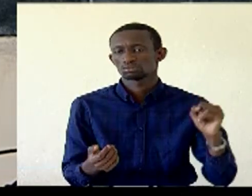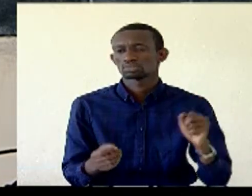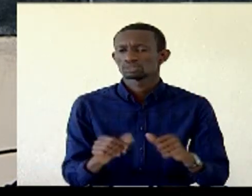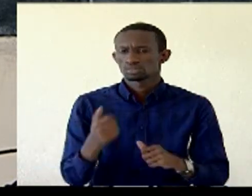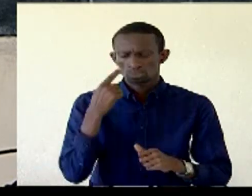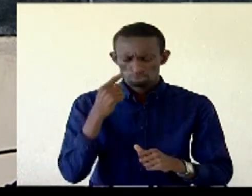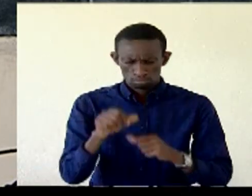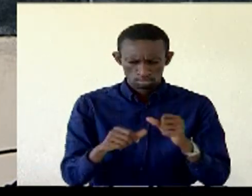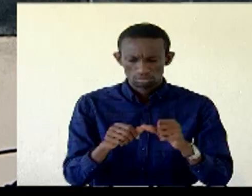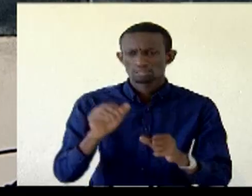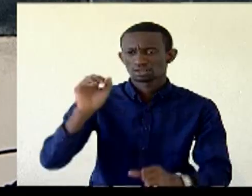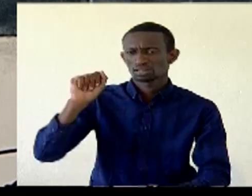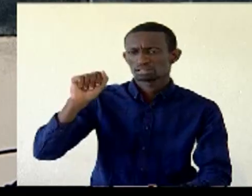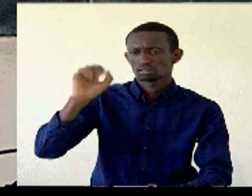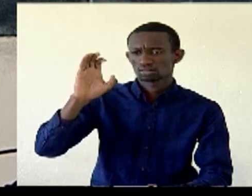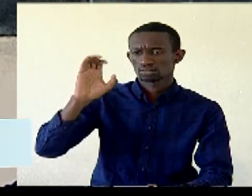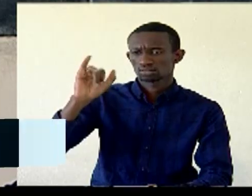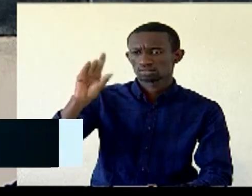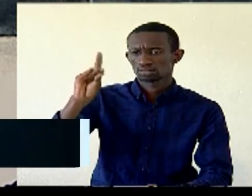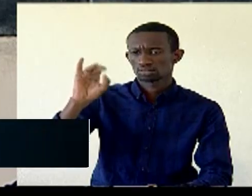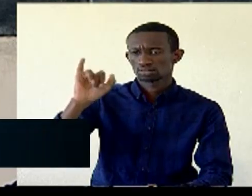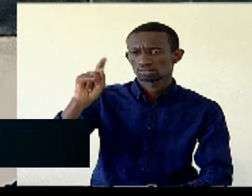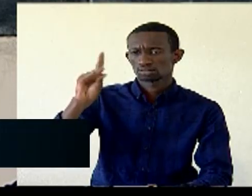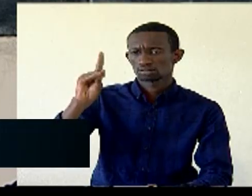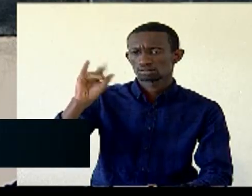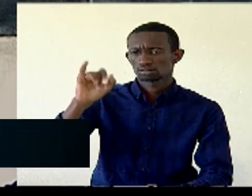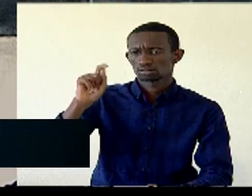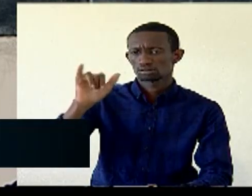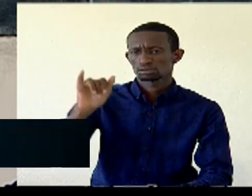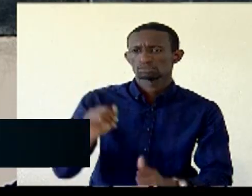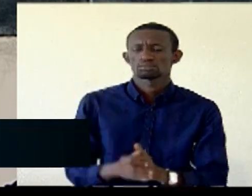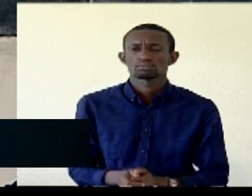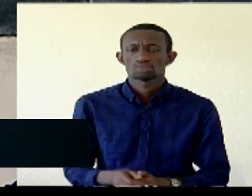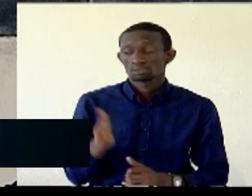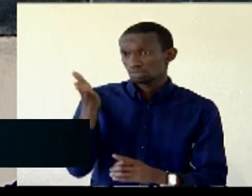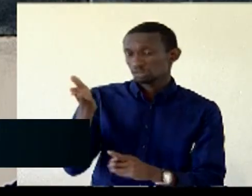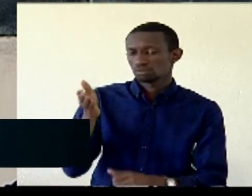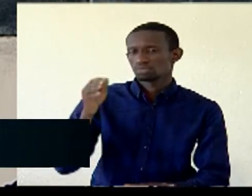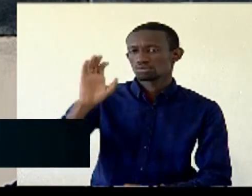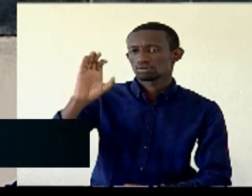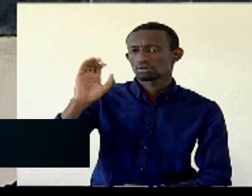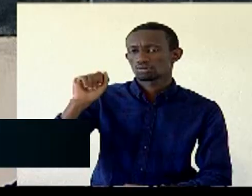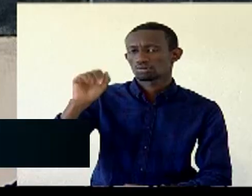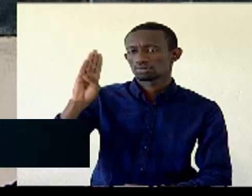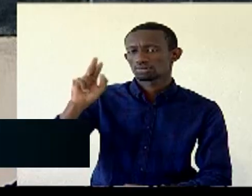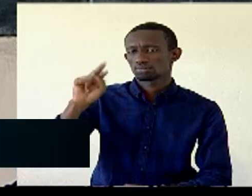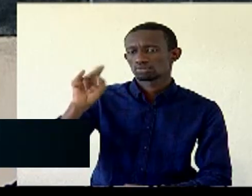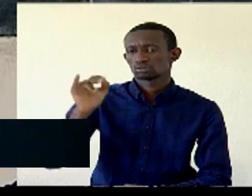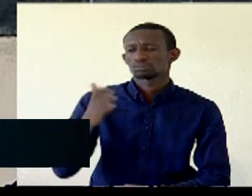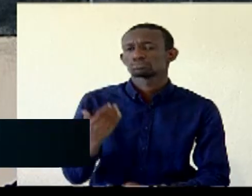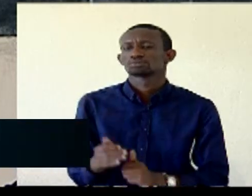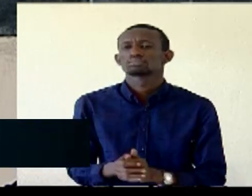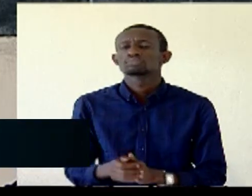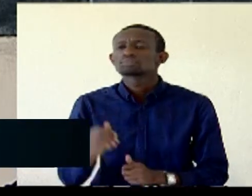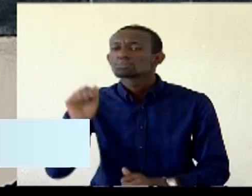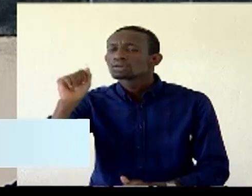acidity. You remember what we talked about, the acidity of these carboxylic acids. Aromatic,